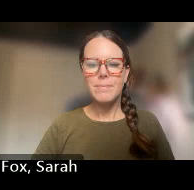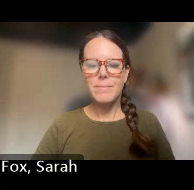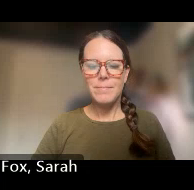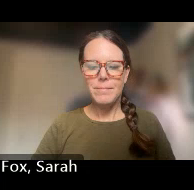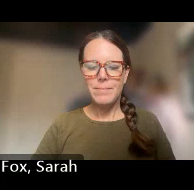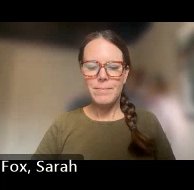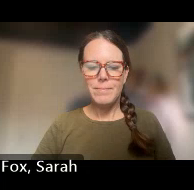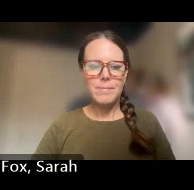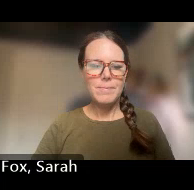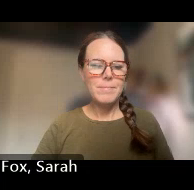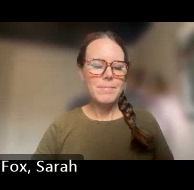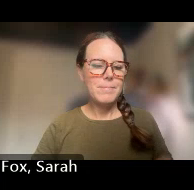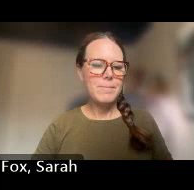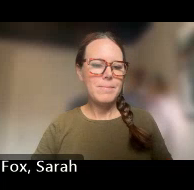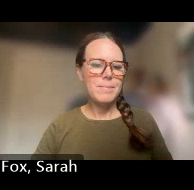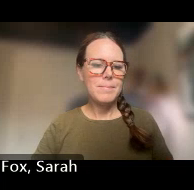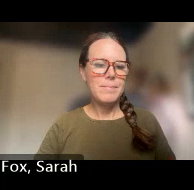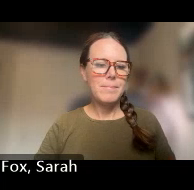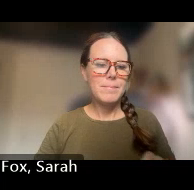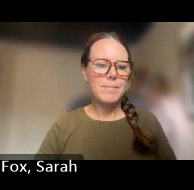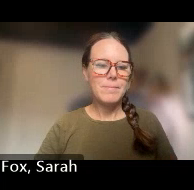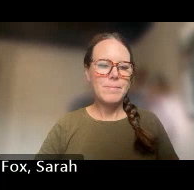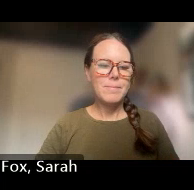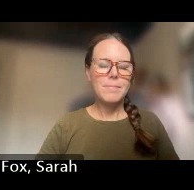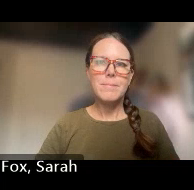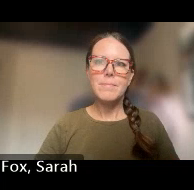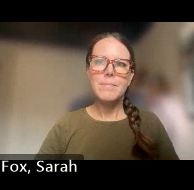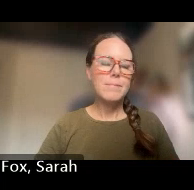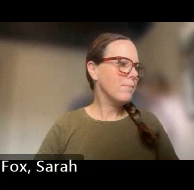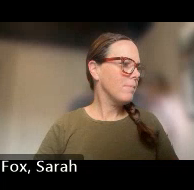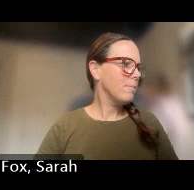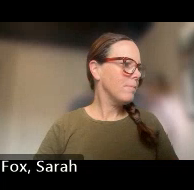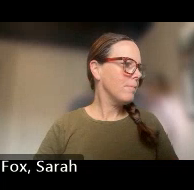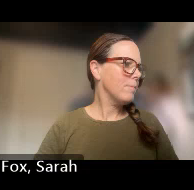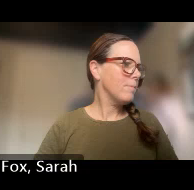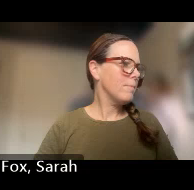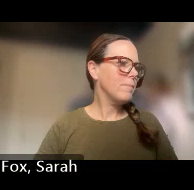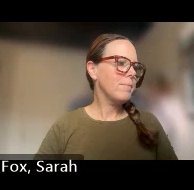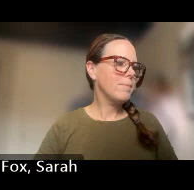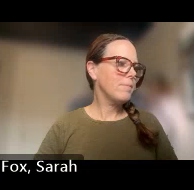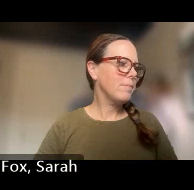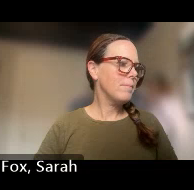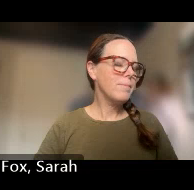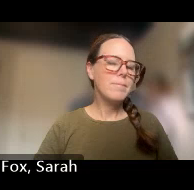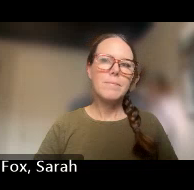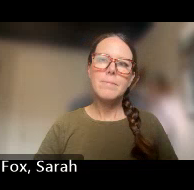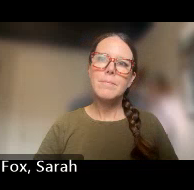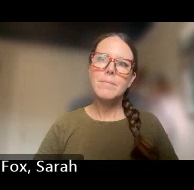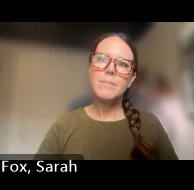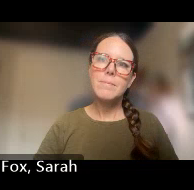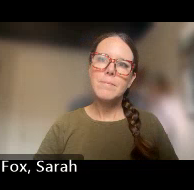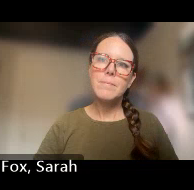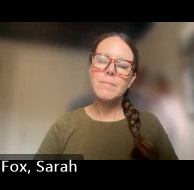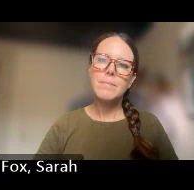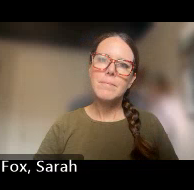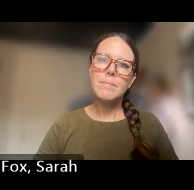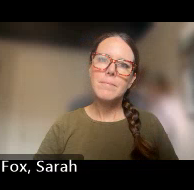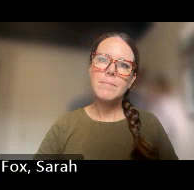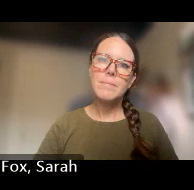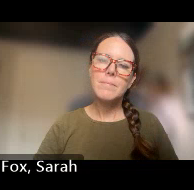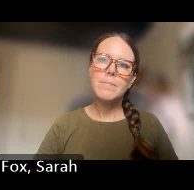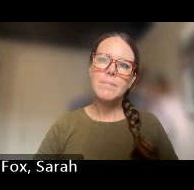to the, validating of the guest room nights. I think it's a very confusing question for them and also could provide a little bit more of